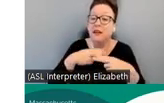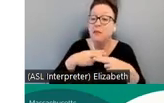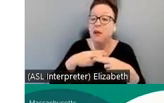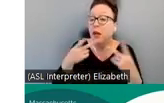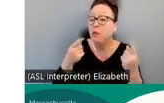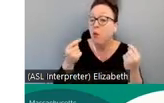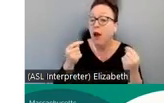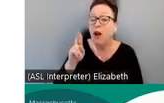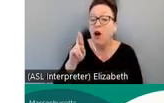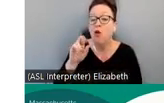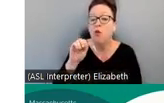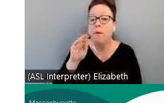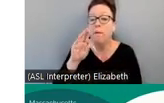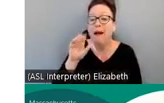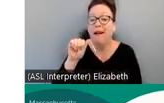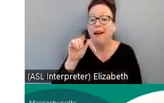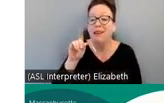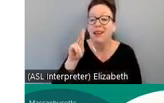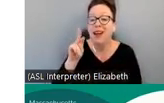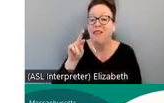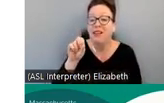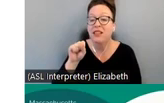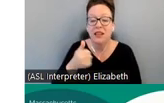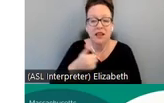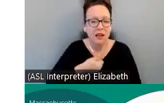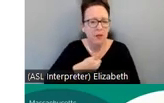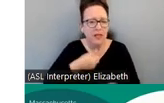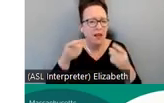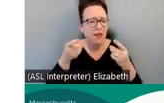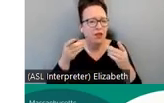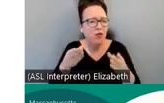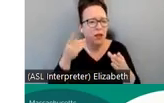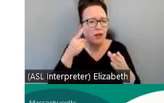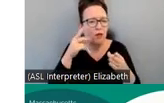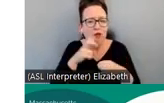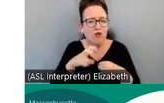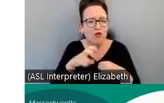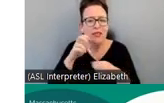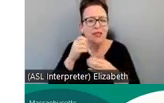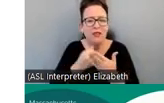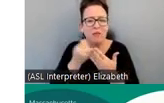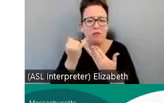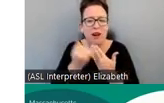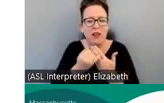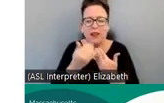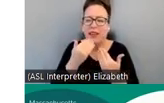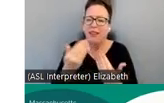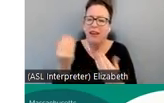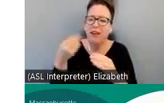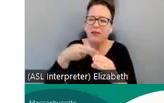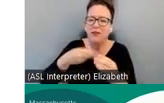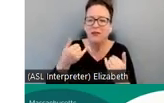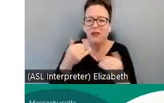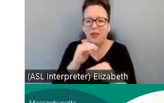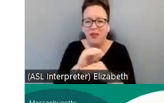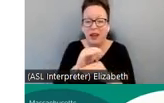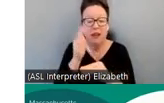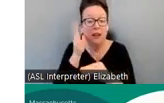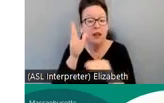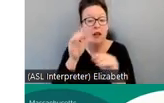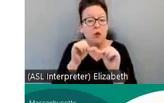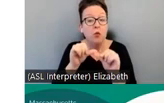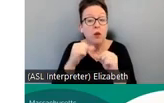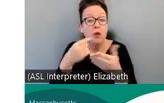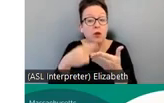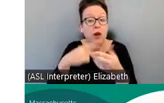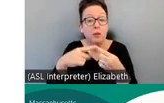I am the Director of Transition Projects, and thank you so much for meeting with us this evening. We're going to be talking about the